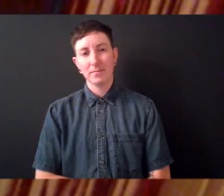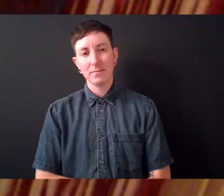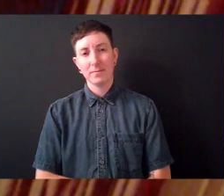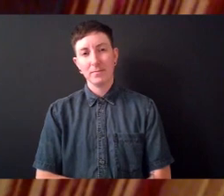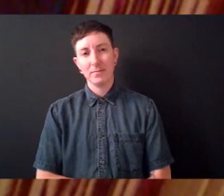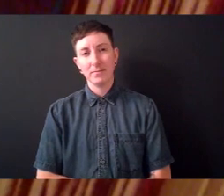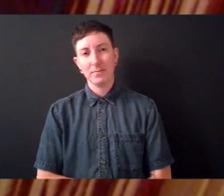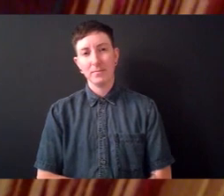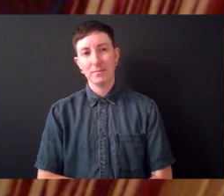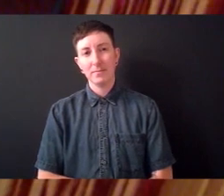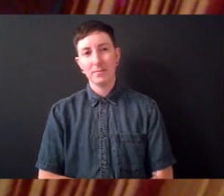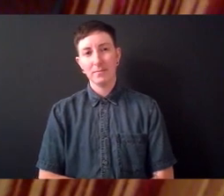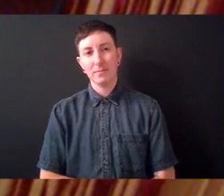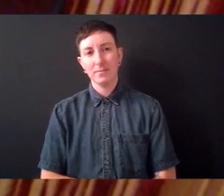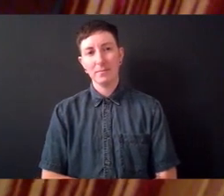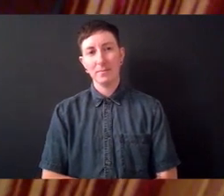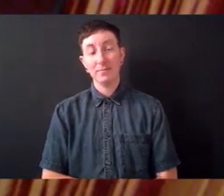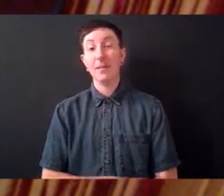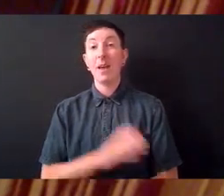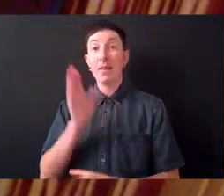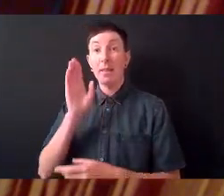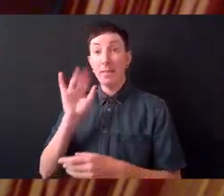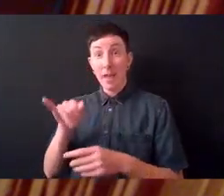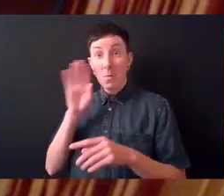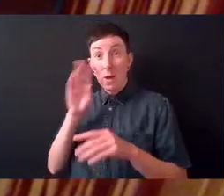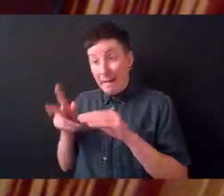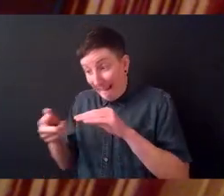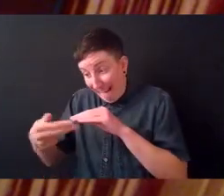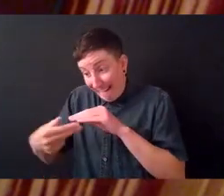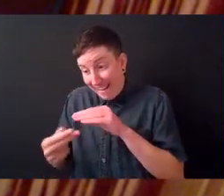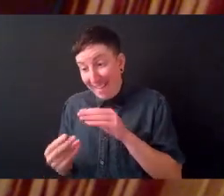And this is going to be the inside of my puppet's mouth.